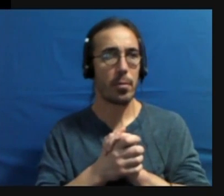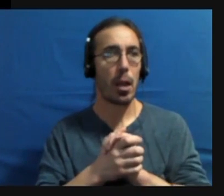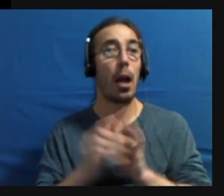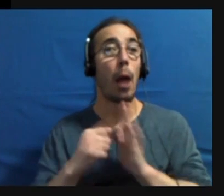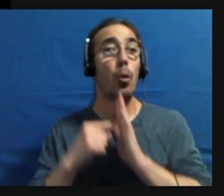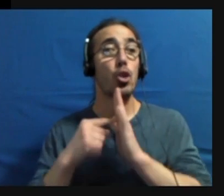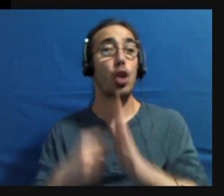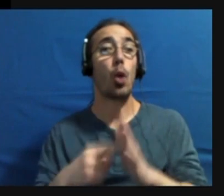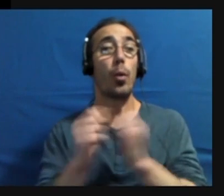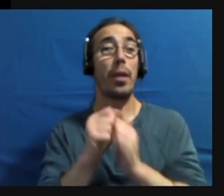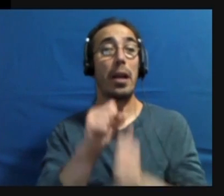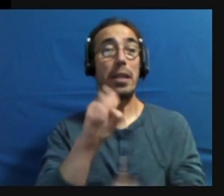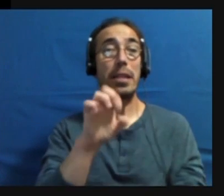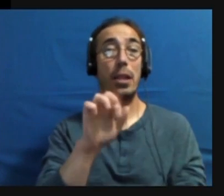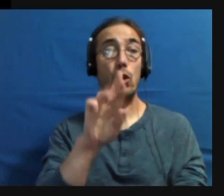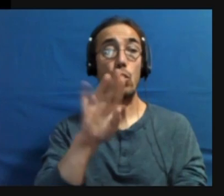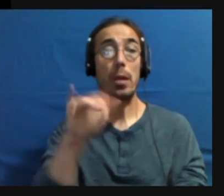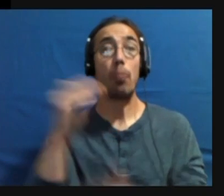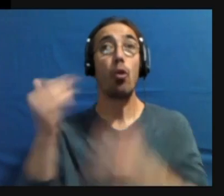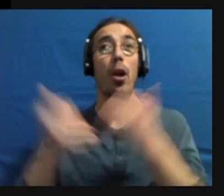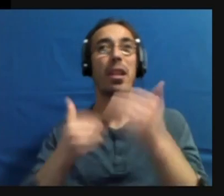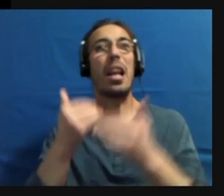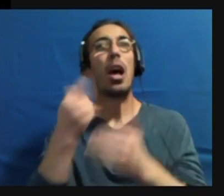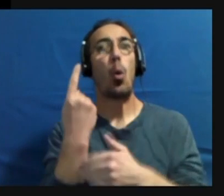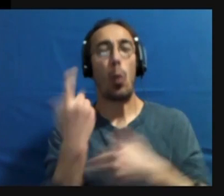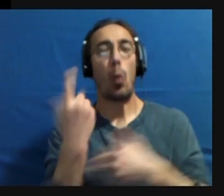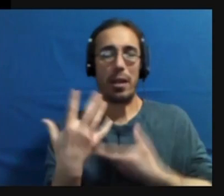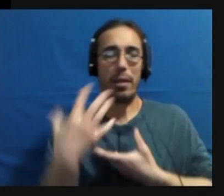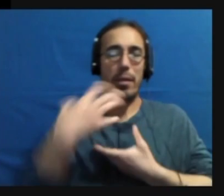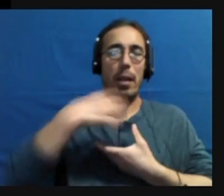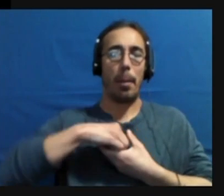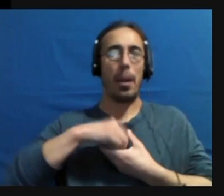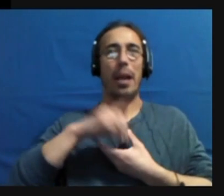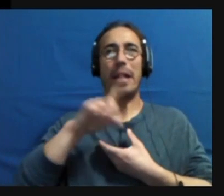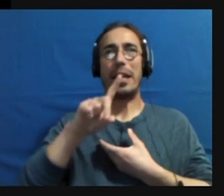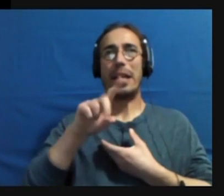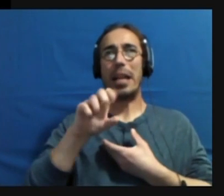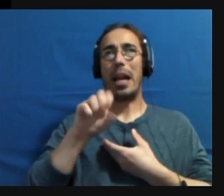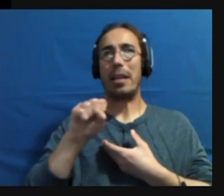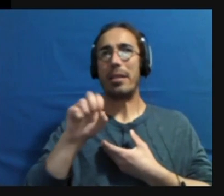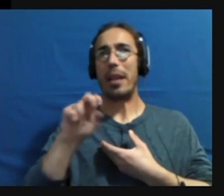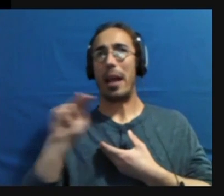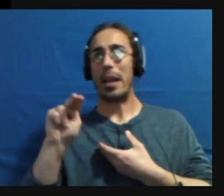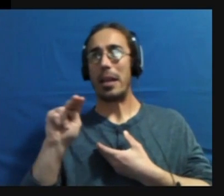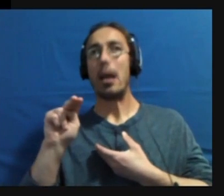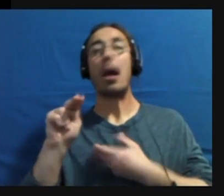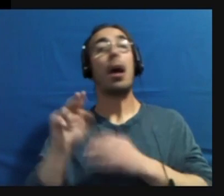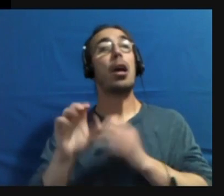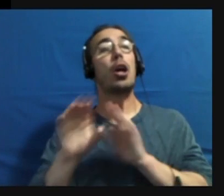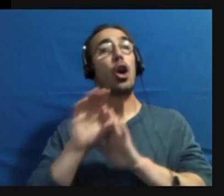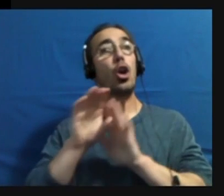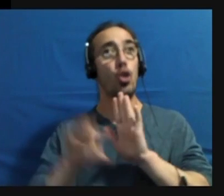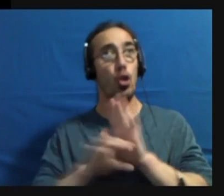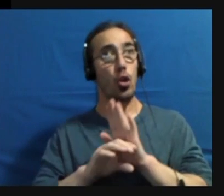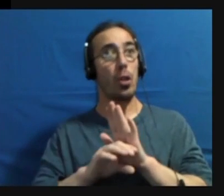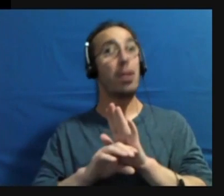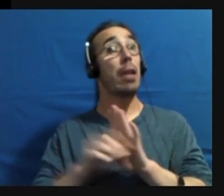It is the one area that is actually inside the DSM criteria that I happen to agree